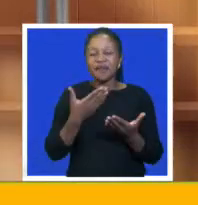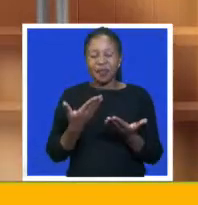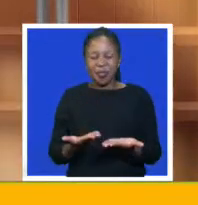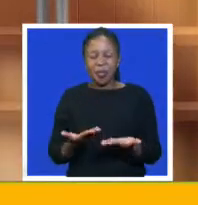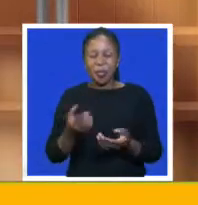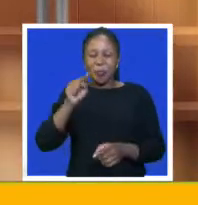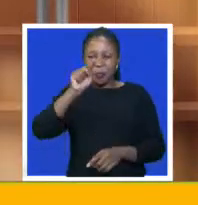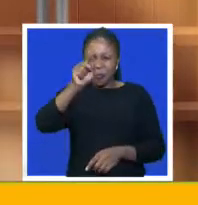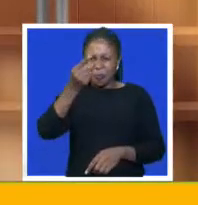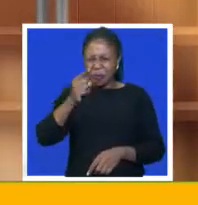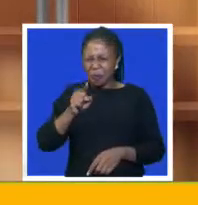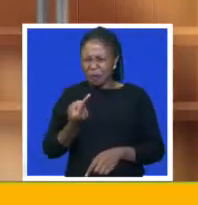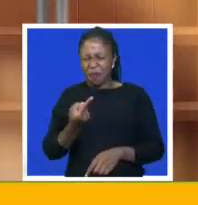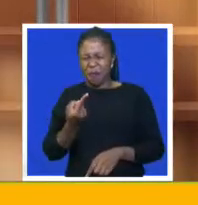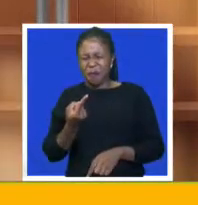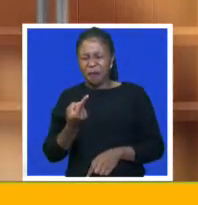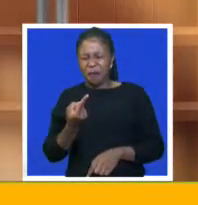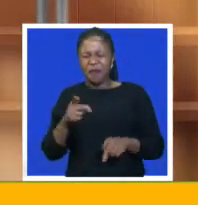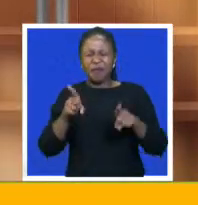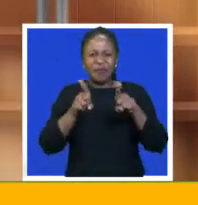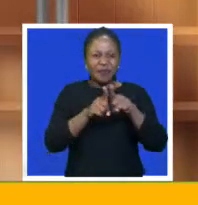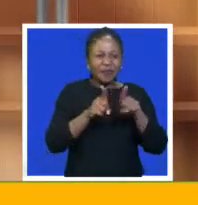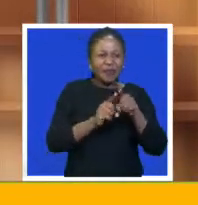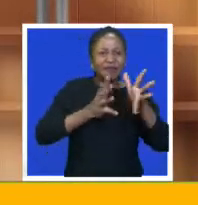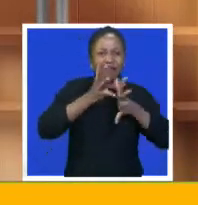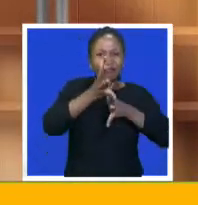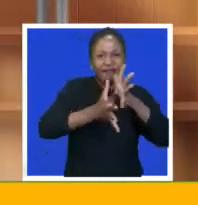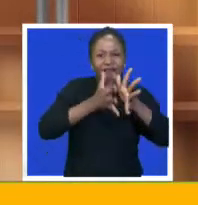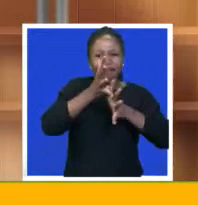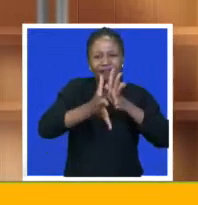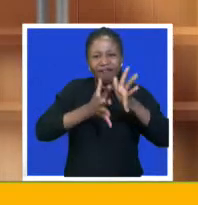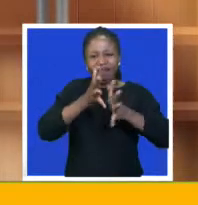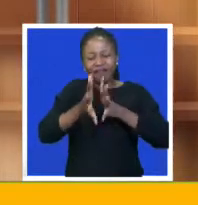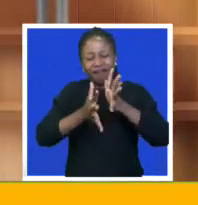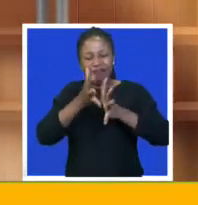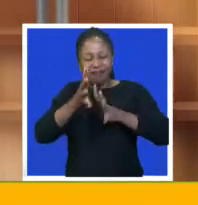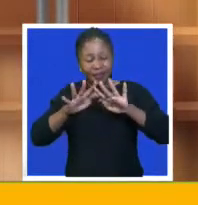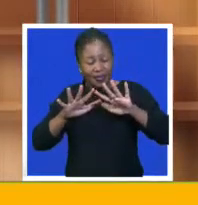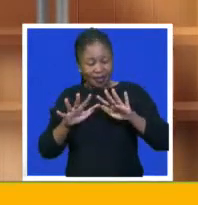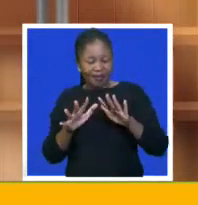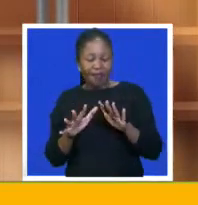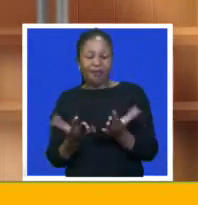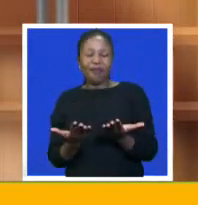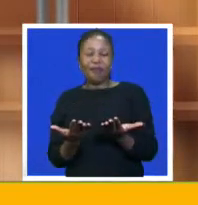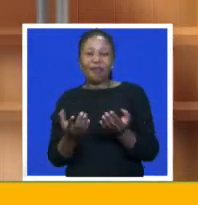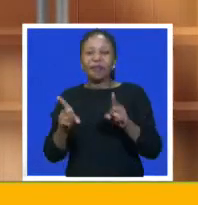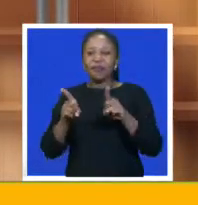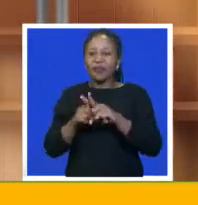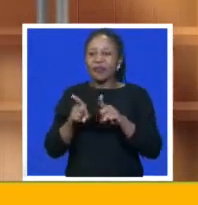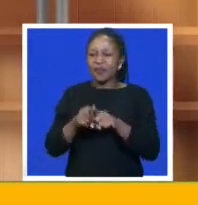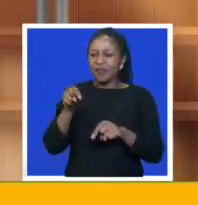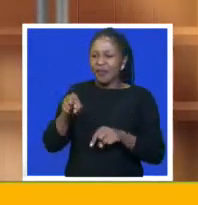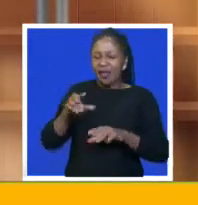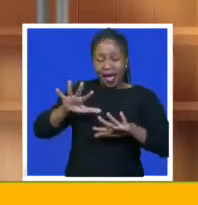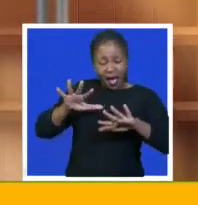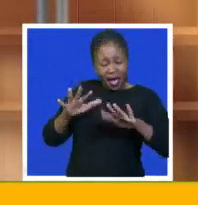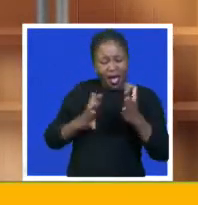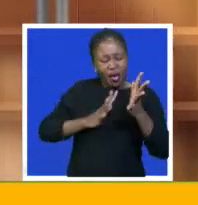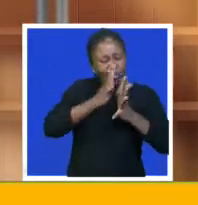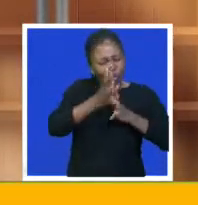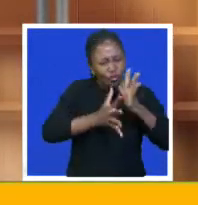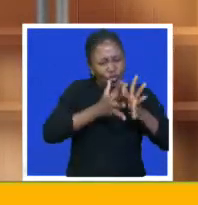talking about narrative technique, and sometimes, especially in this genre, it is suspense that is